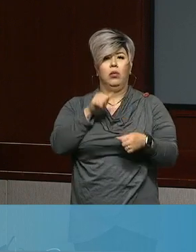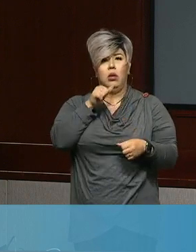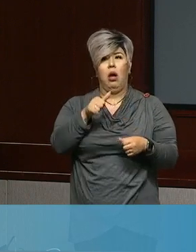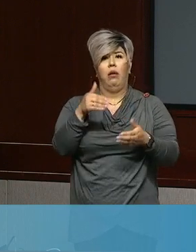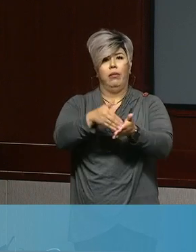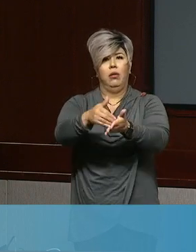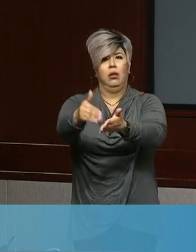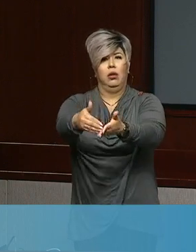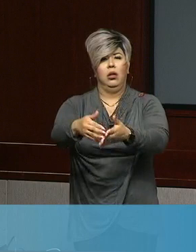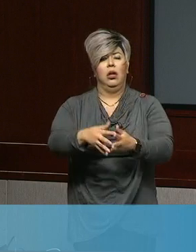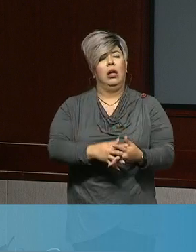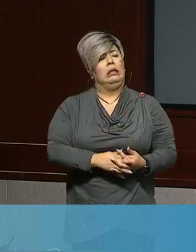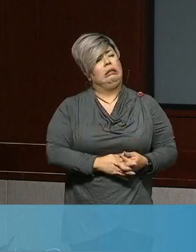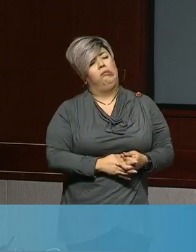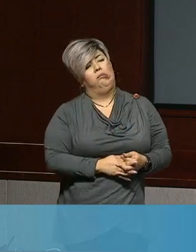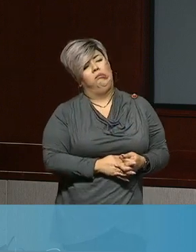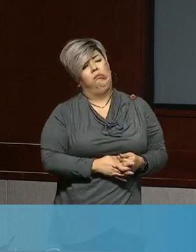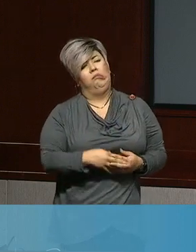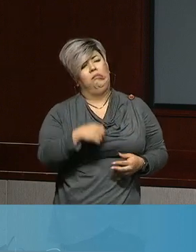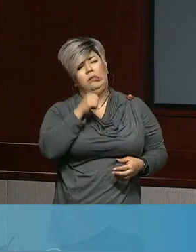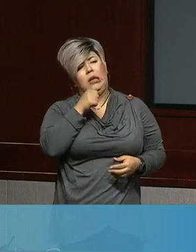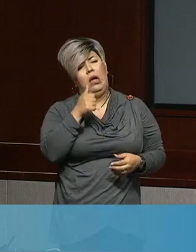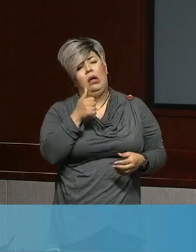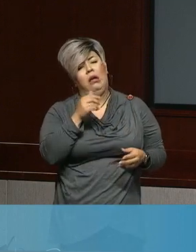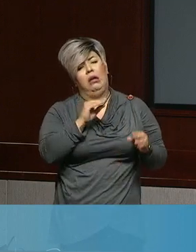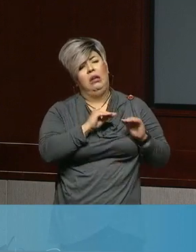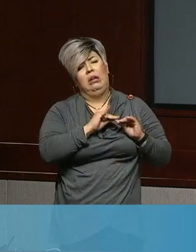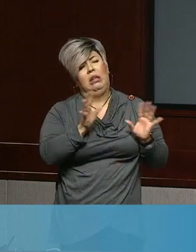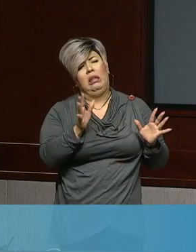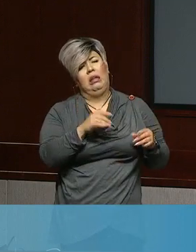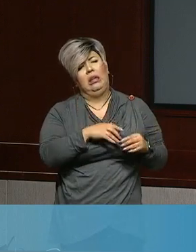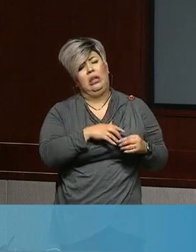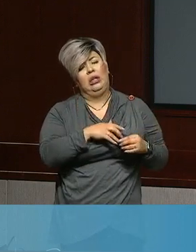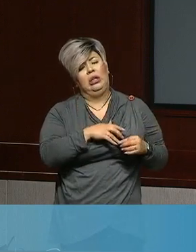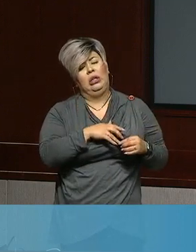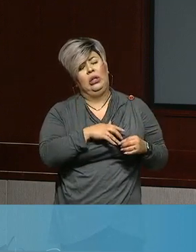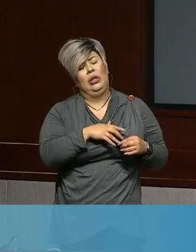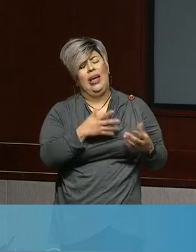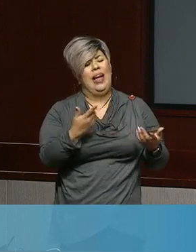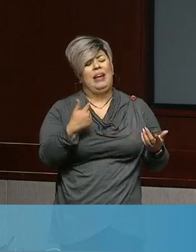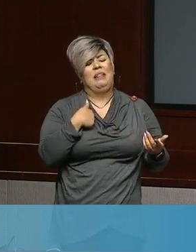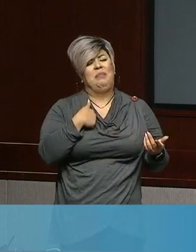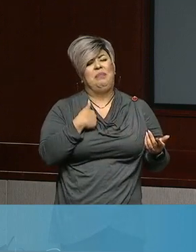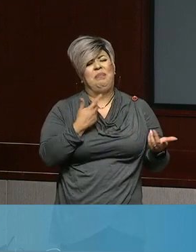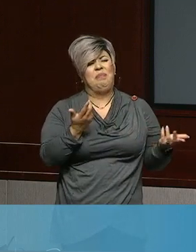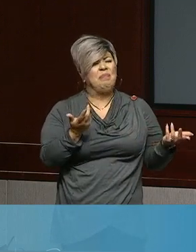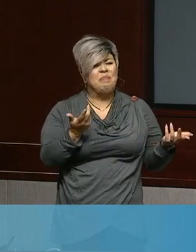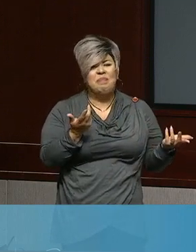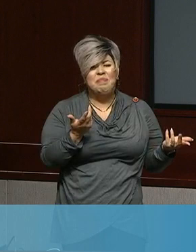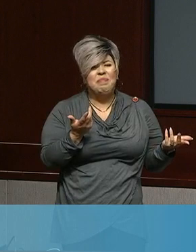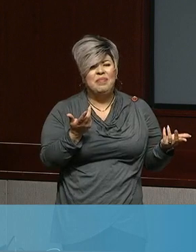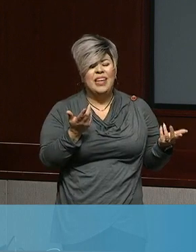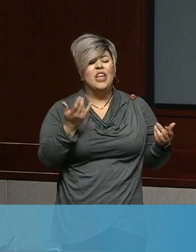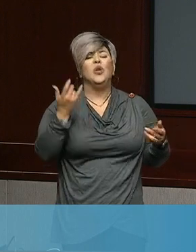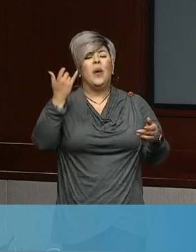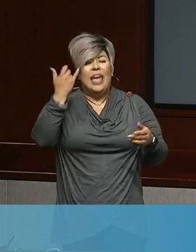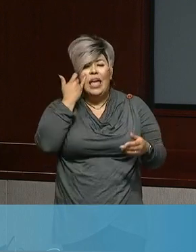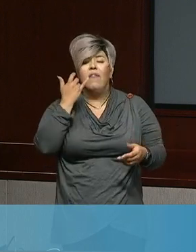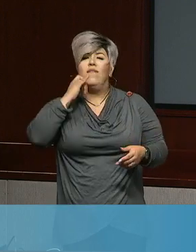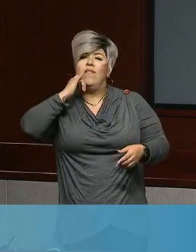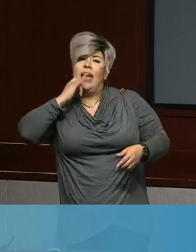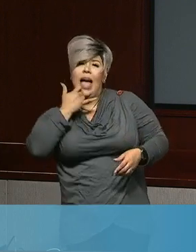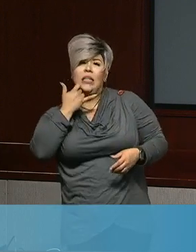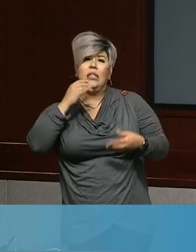Okay, I guess I'm just a little unclear. I'm just trying to see if like someone makes it to the dashboard and it's an